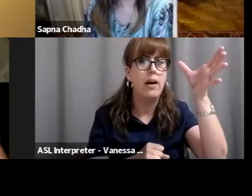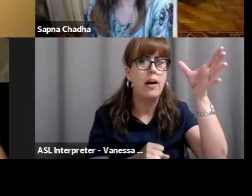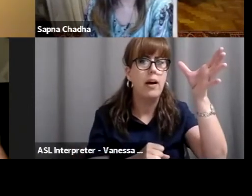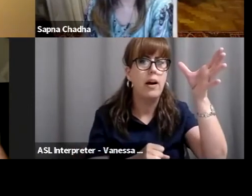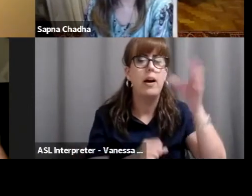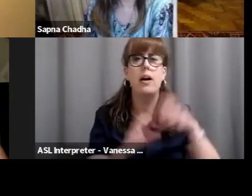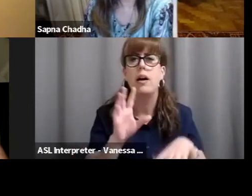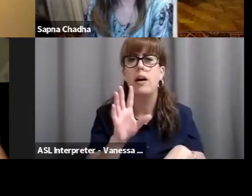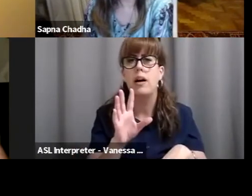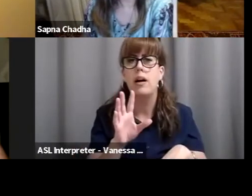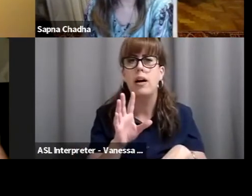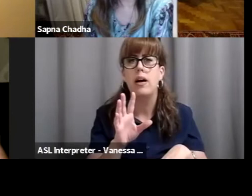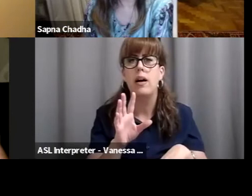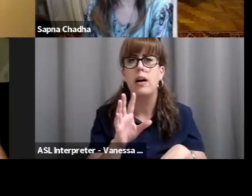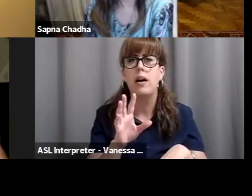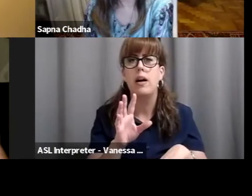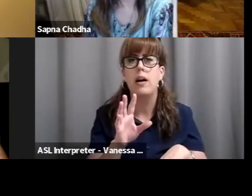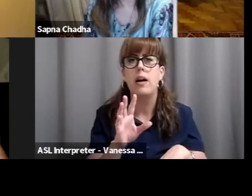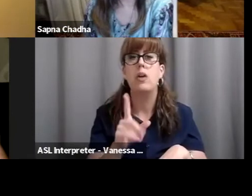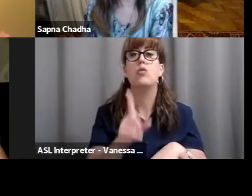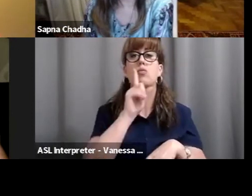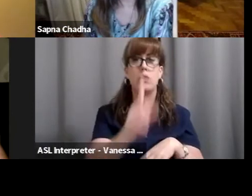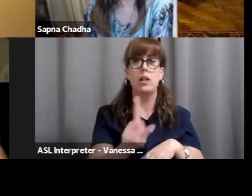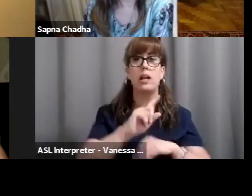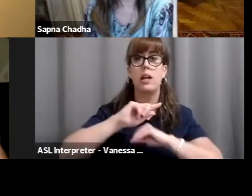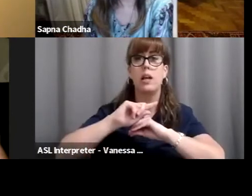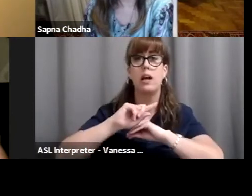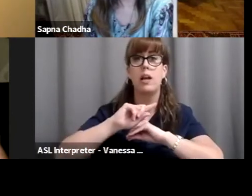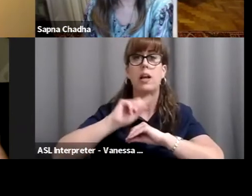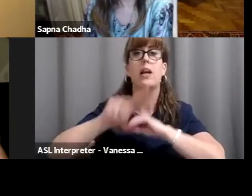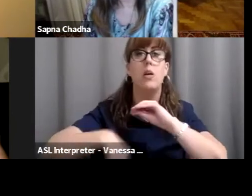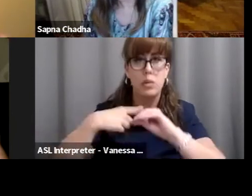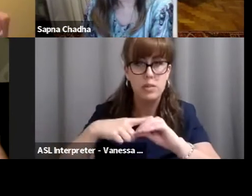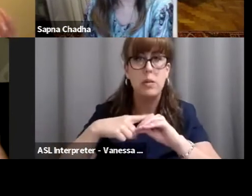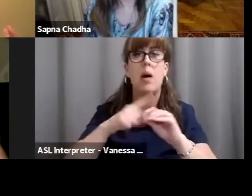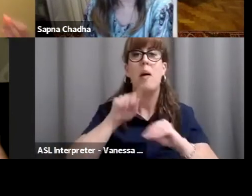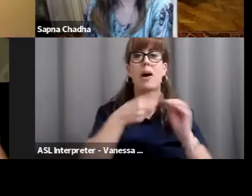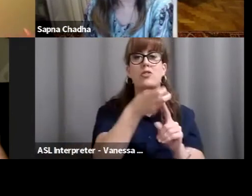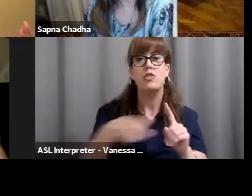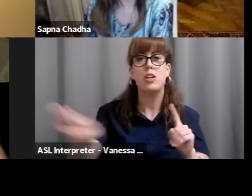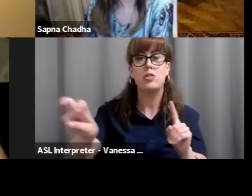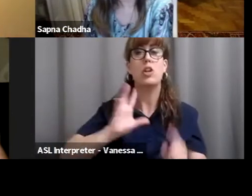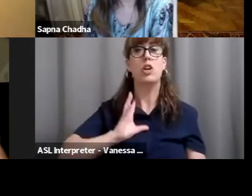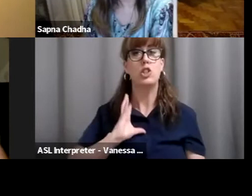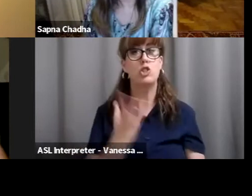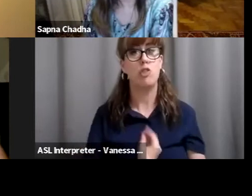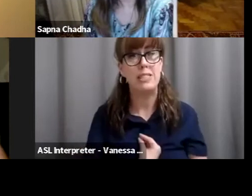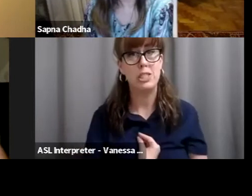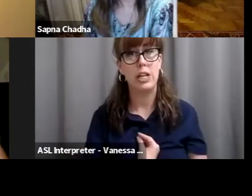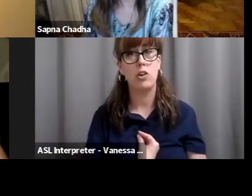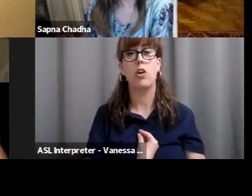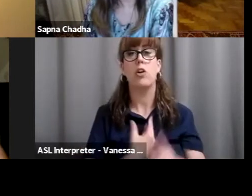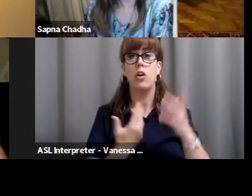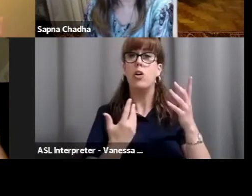about a journey, a transition journey of a transgender. And to have a transgender move from